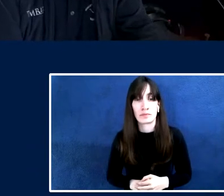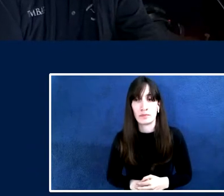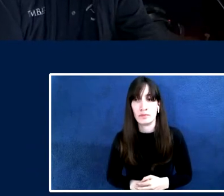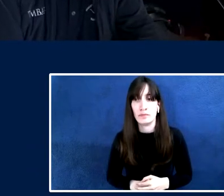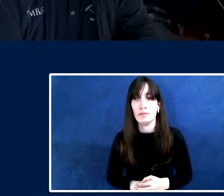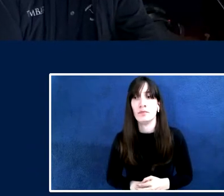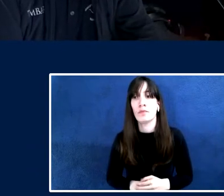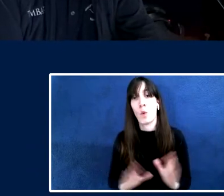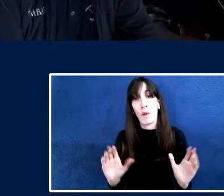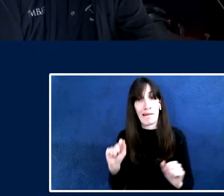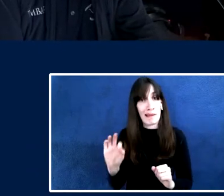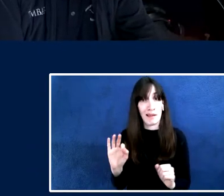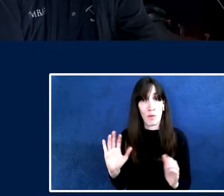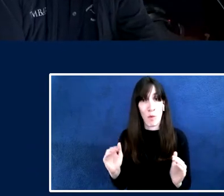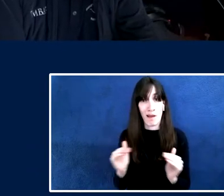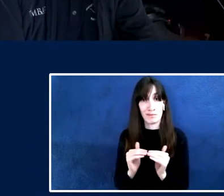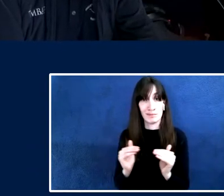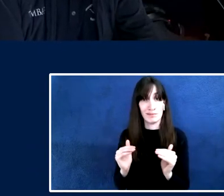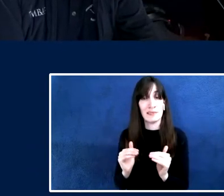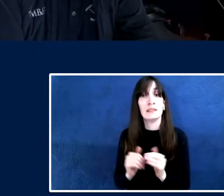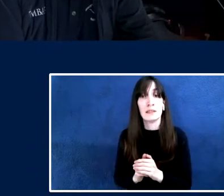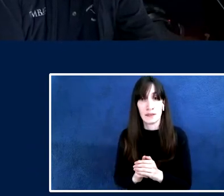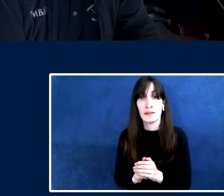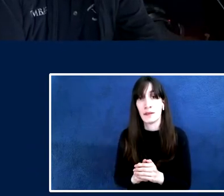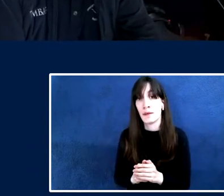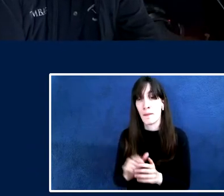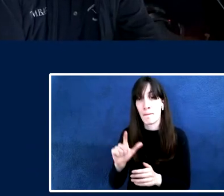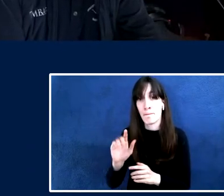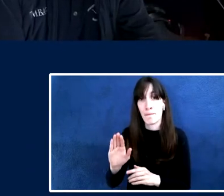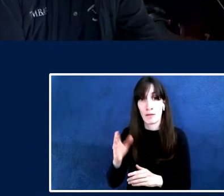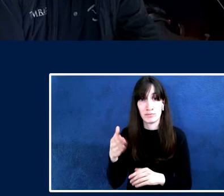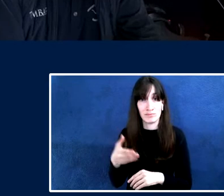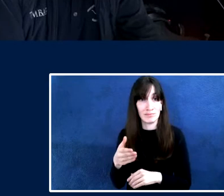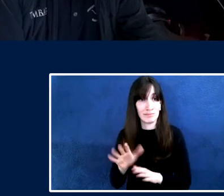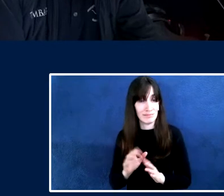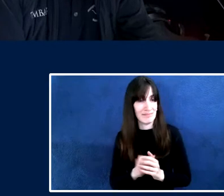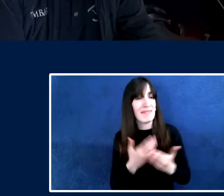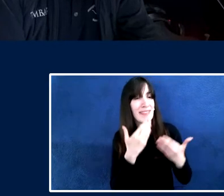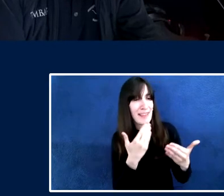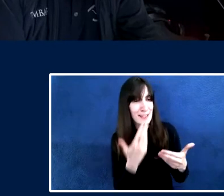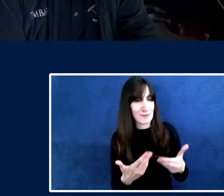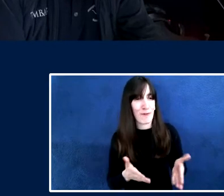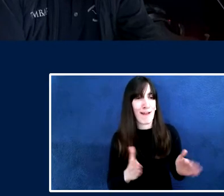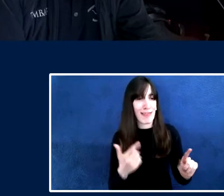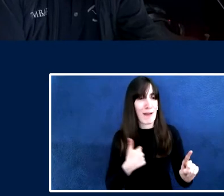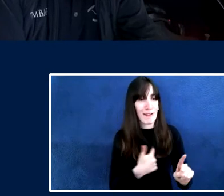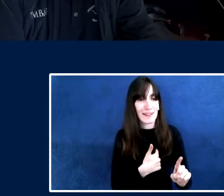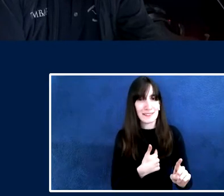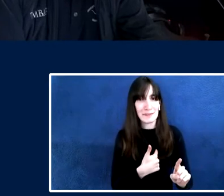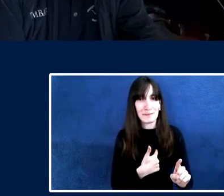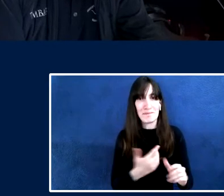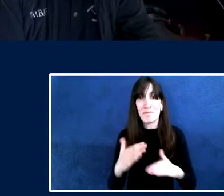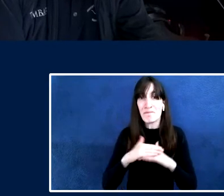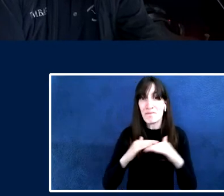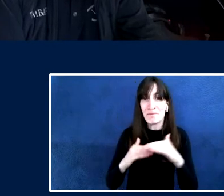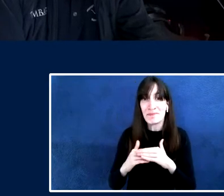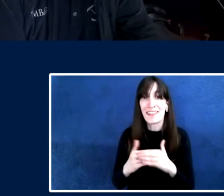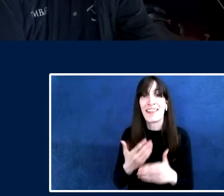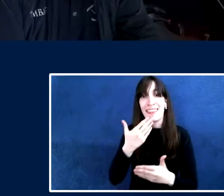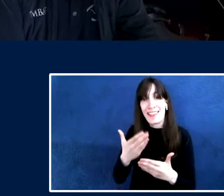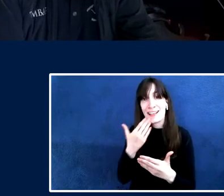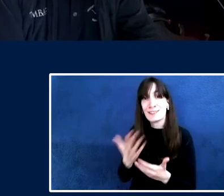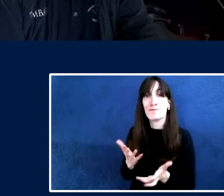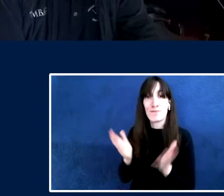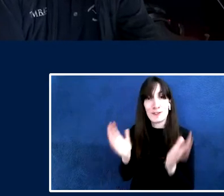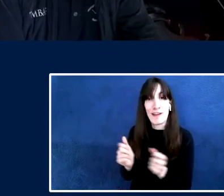all right, in thanks so much, pounds Jim, per square inch. For letting us hang. Sure. Yeah, thank you so much for letting us hang out with you in the control